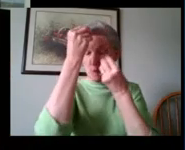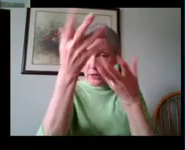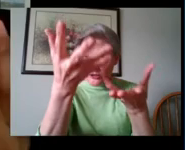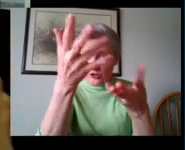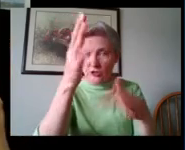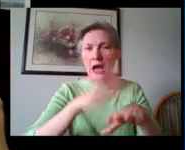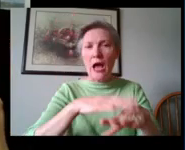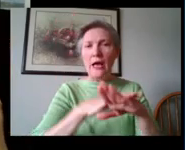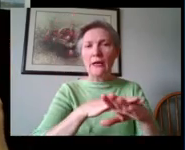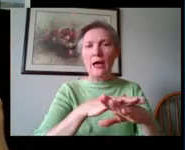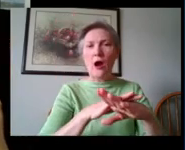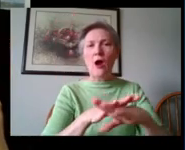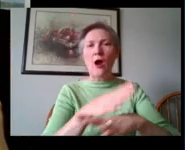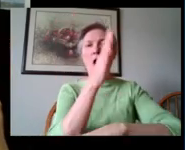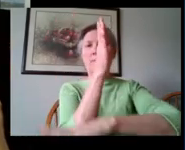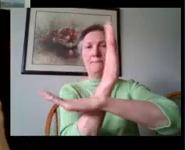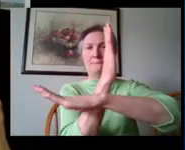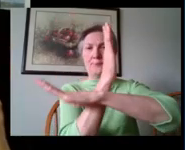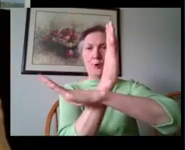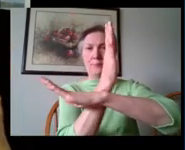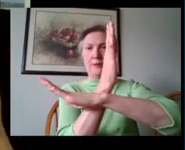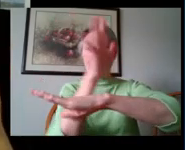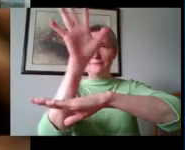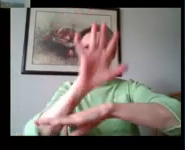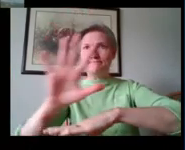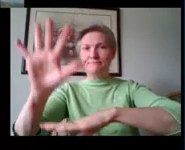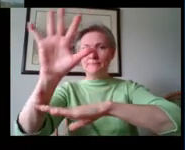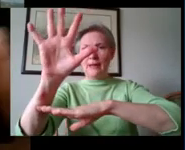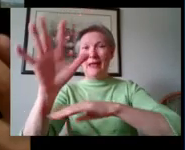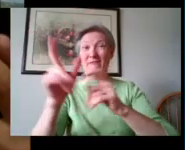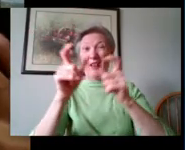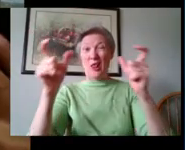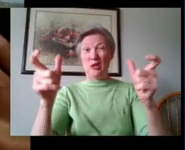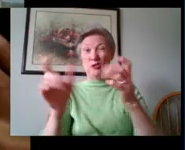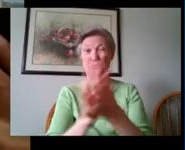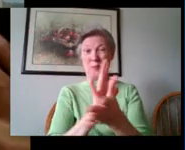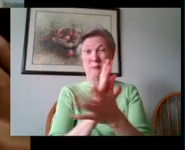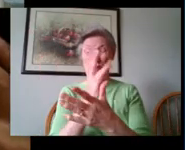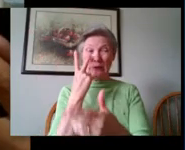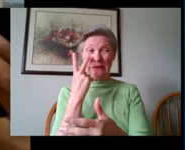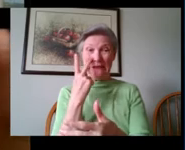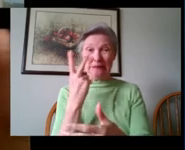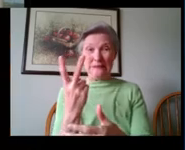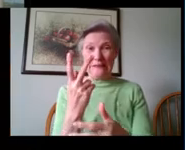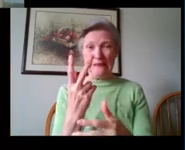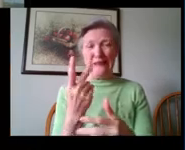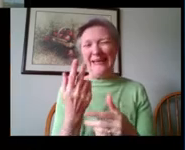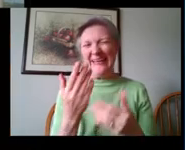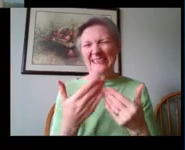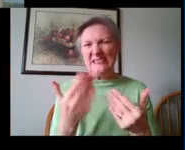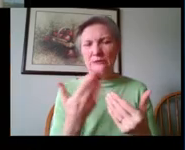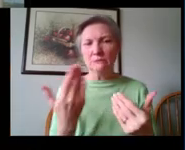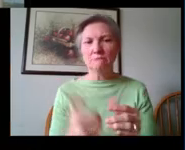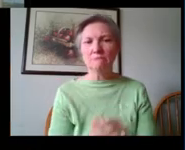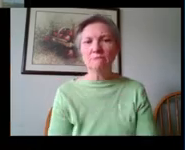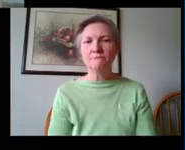our coordinate plane. And as you'll notice, I grabbed a bigger piece of paper so that you guys can see a little bit easier.